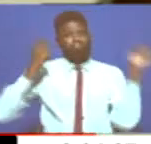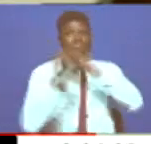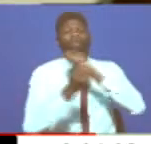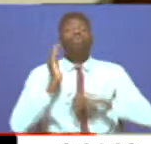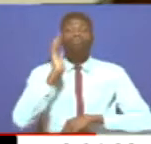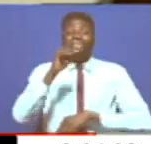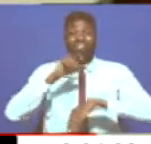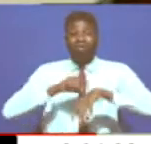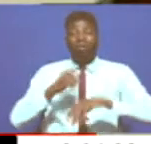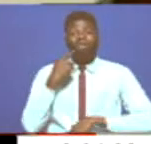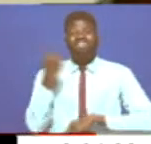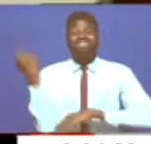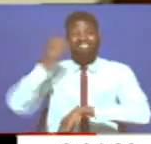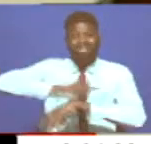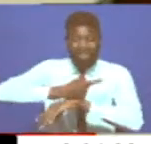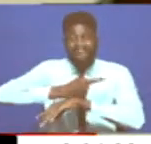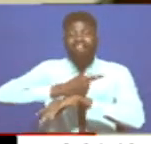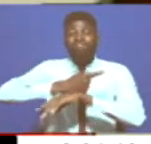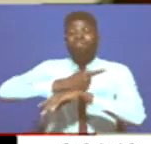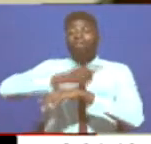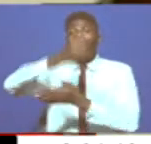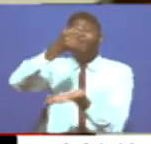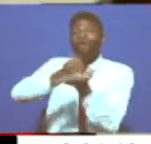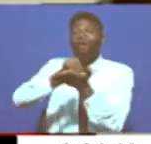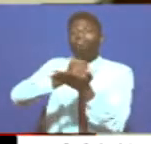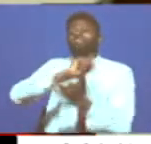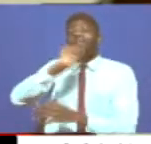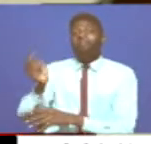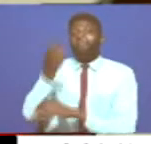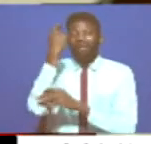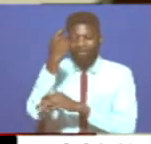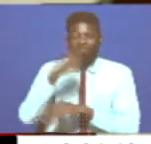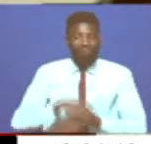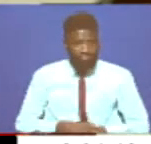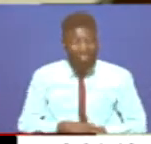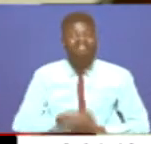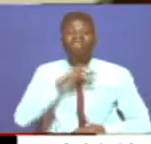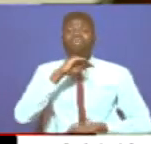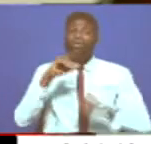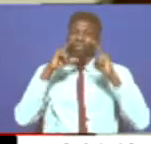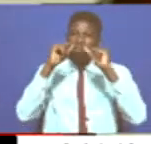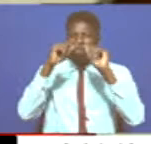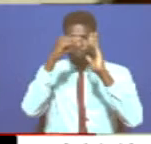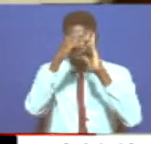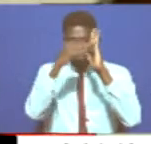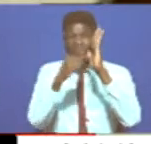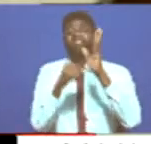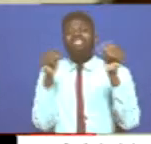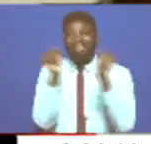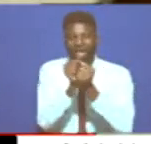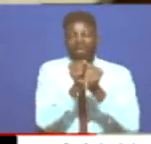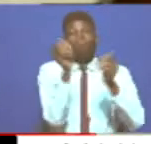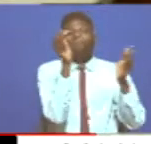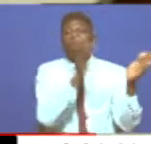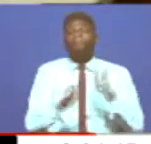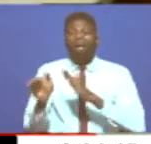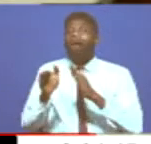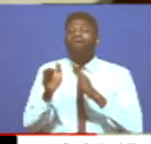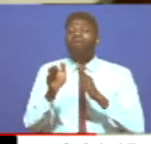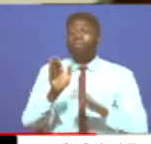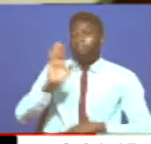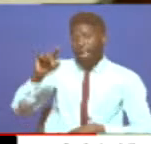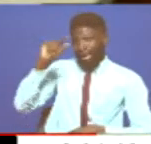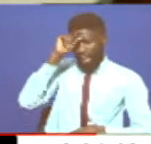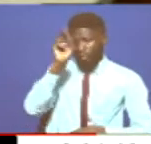days in office if elected president. Raila says he has a 10-point guiding plan that his administration will use to ensure